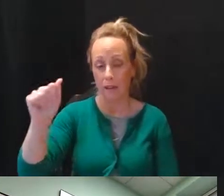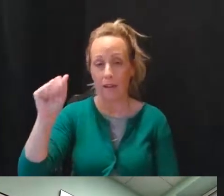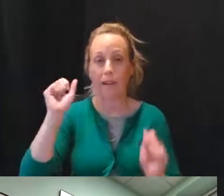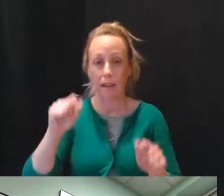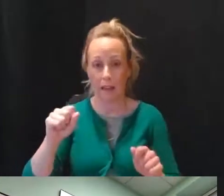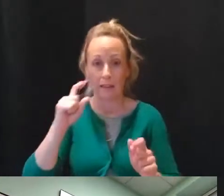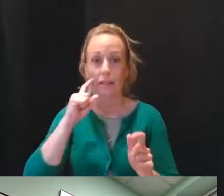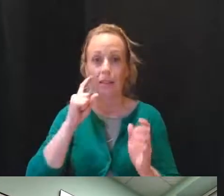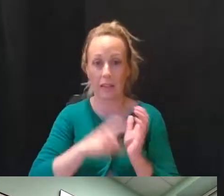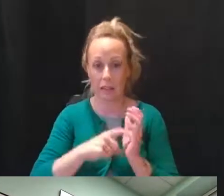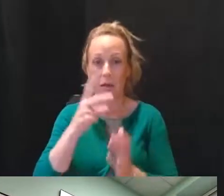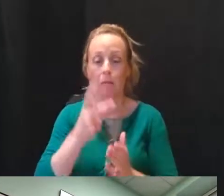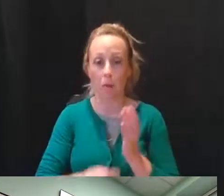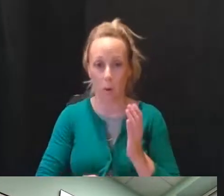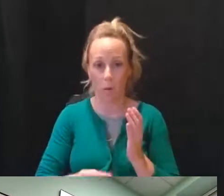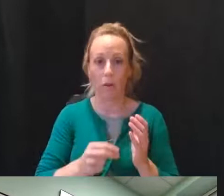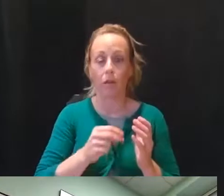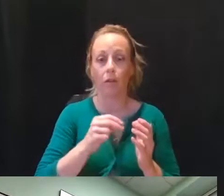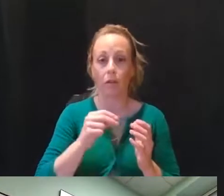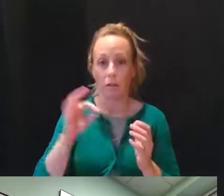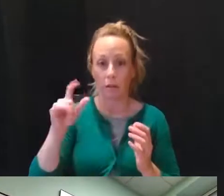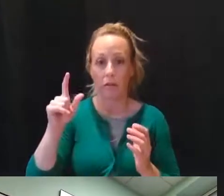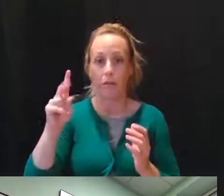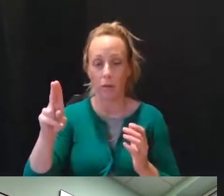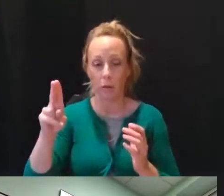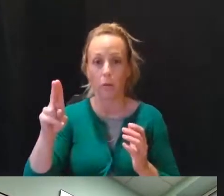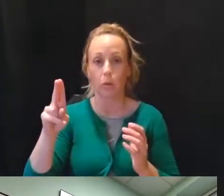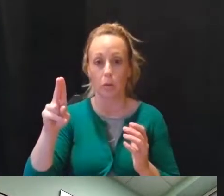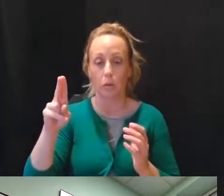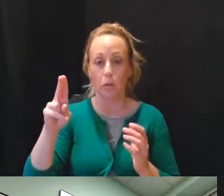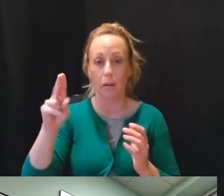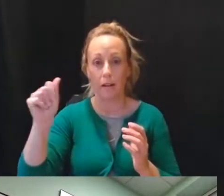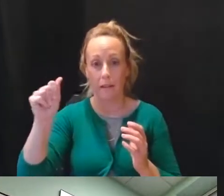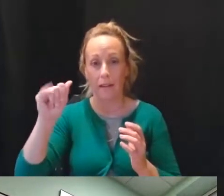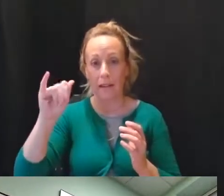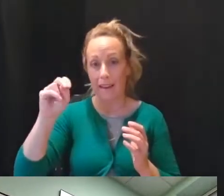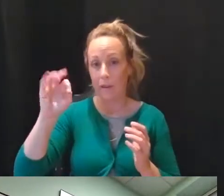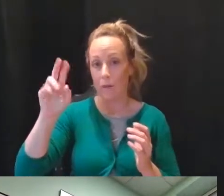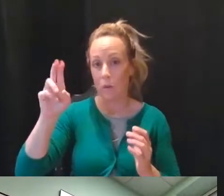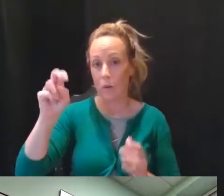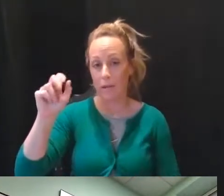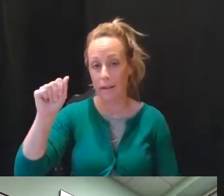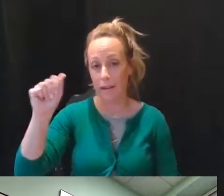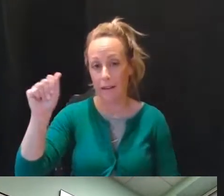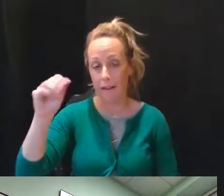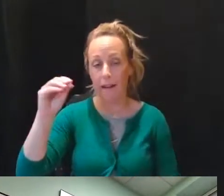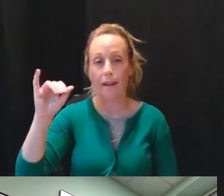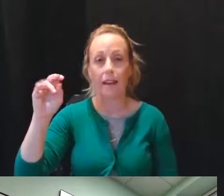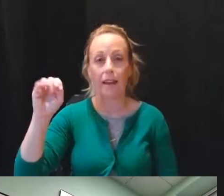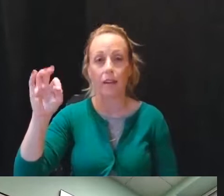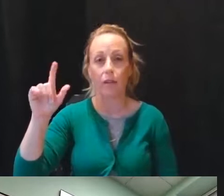both SARS-CoV-2 virus, influenza A and influenza B at the same time. There are a couple of